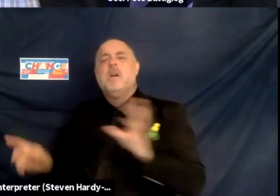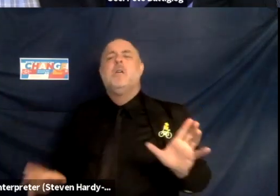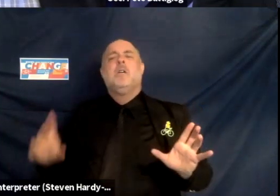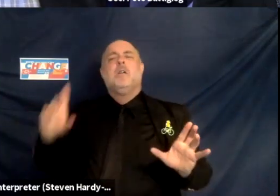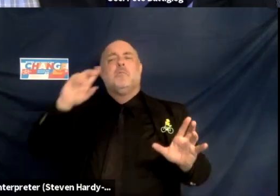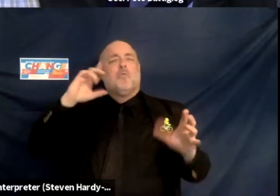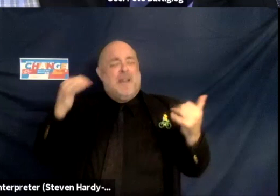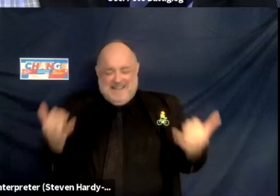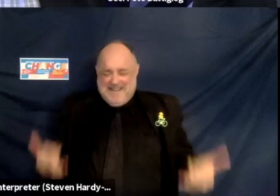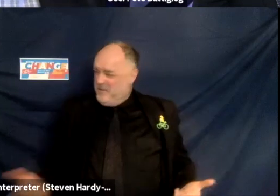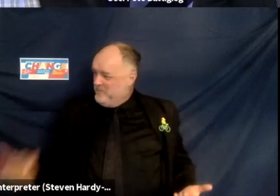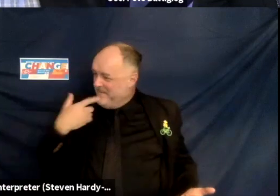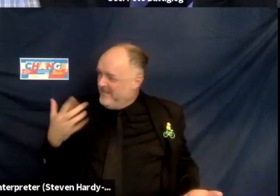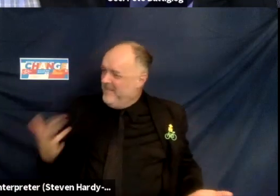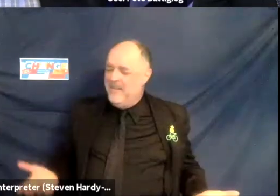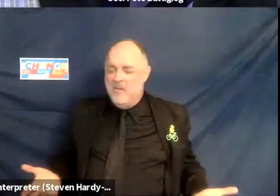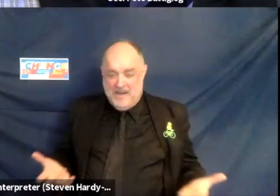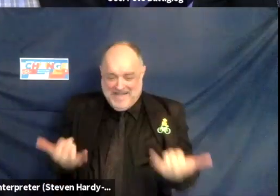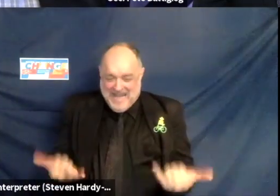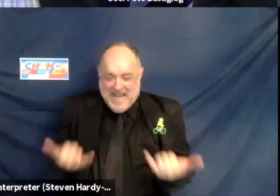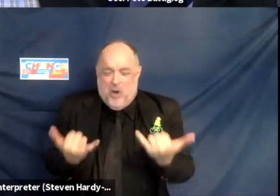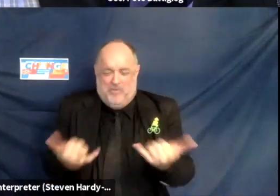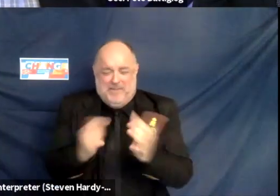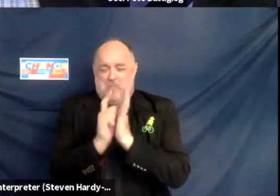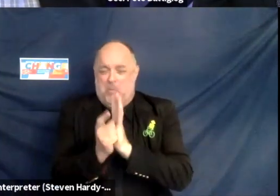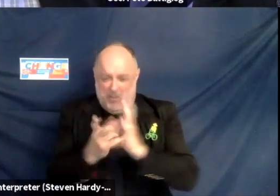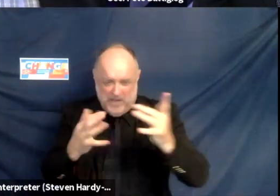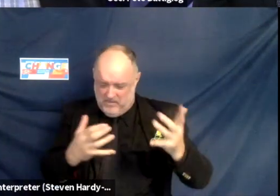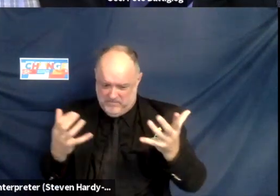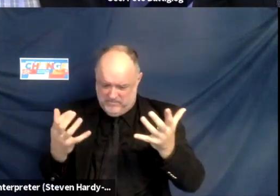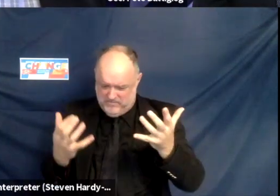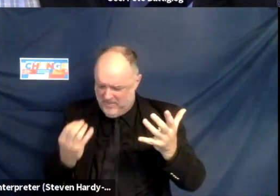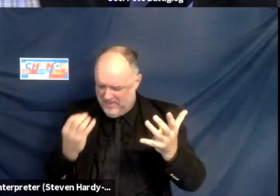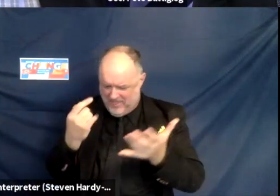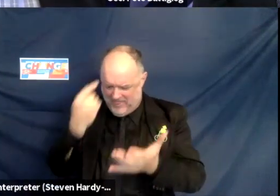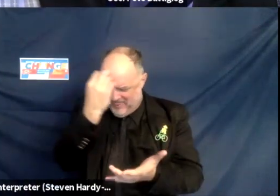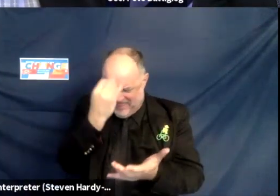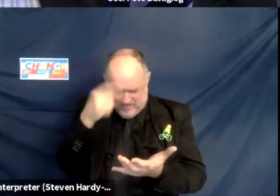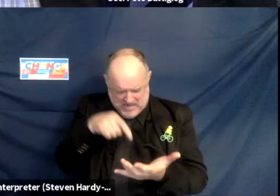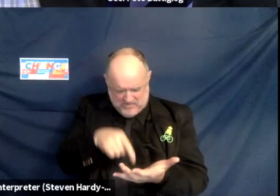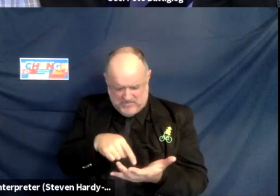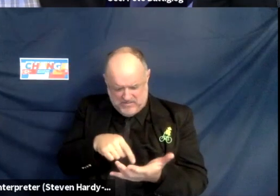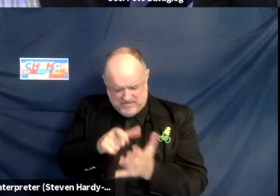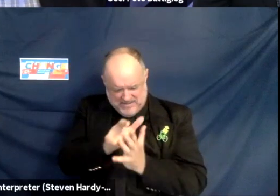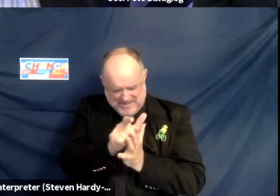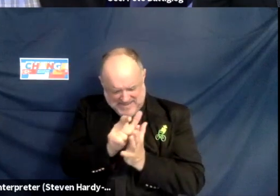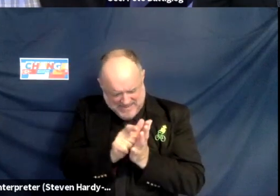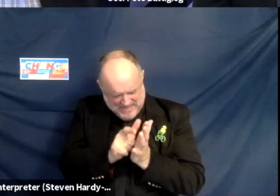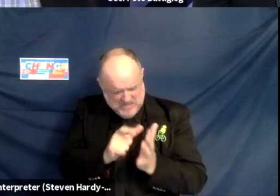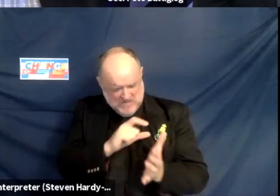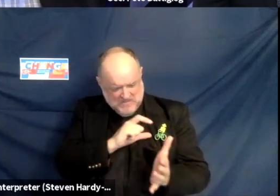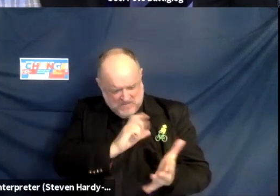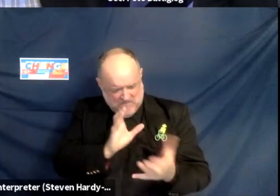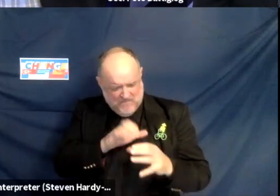moment of really reckoning with the ways that enforcement has been used in disparate and detrimental ways, impacting